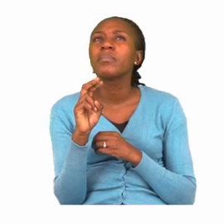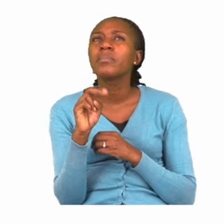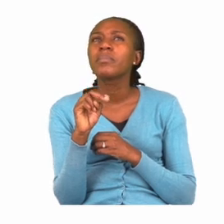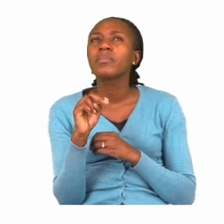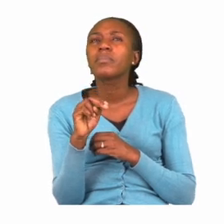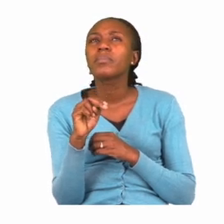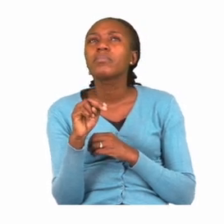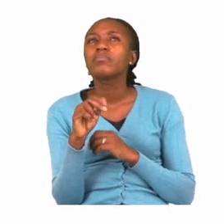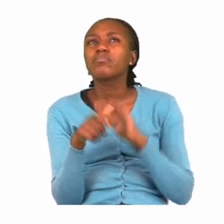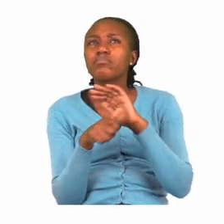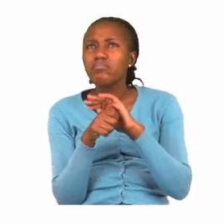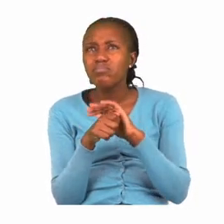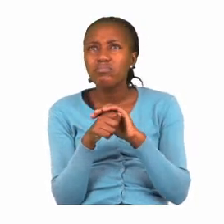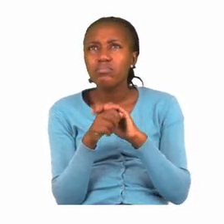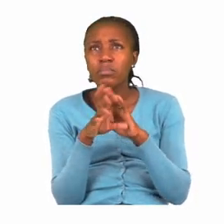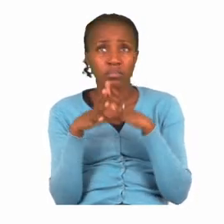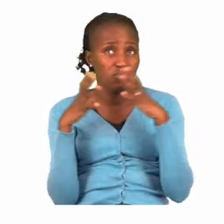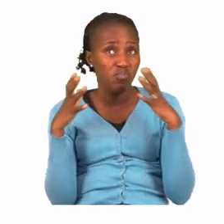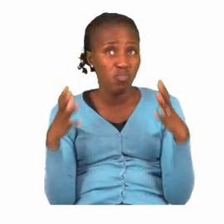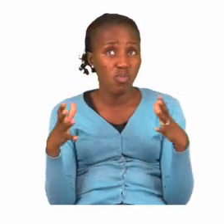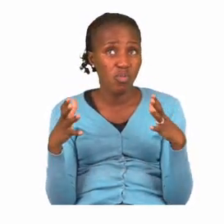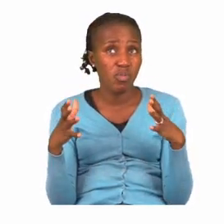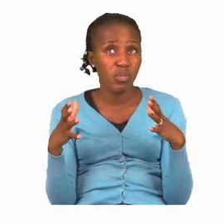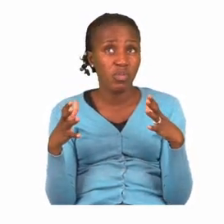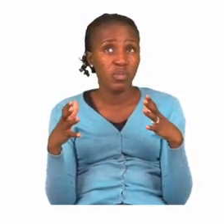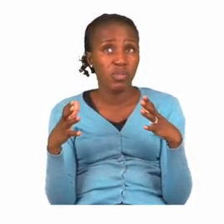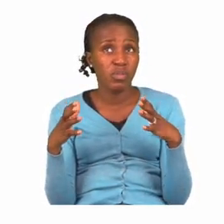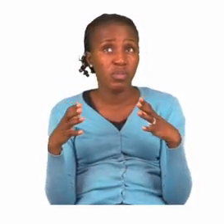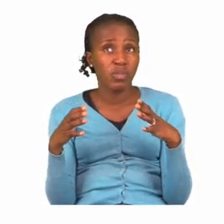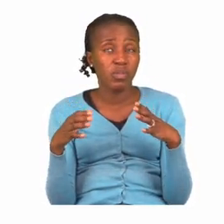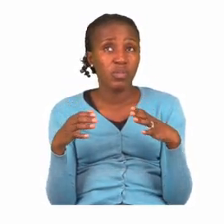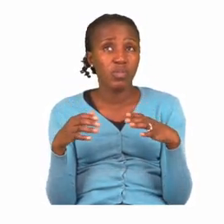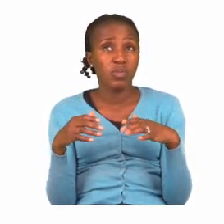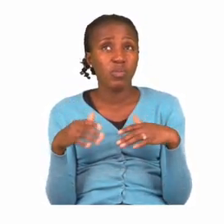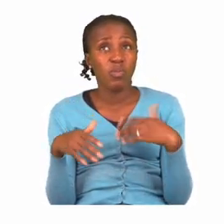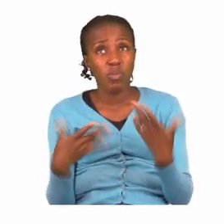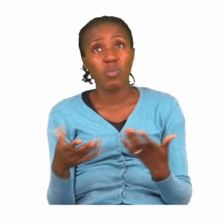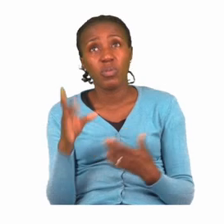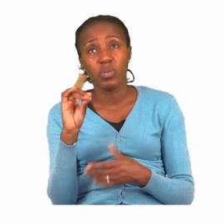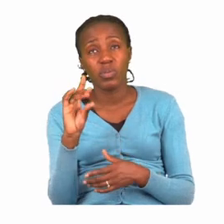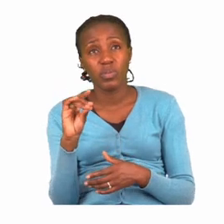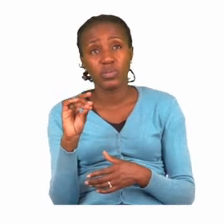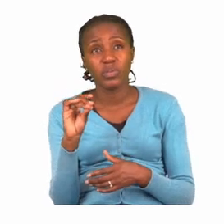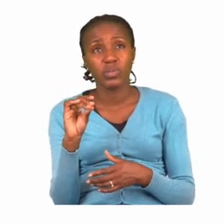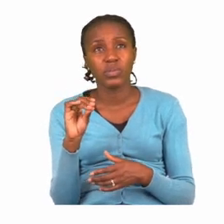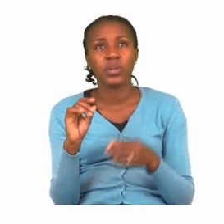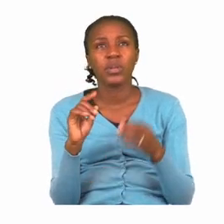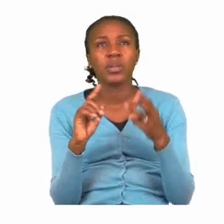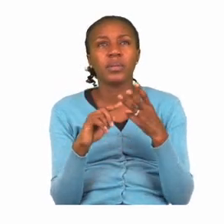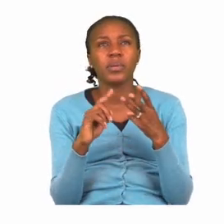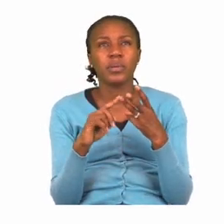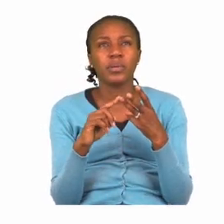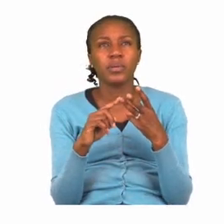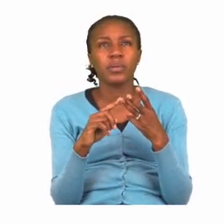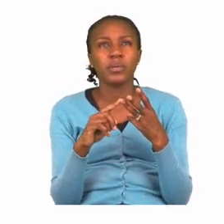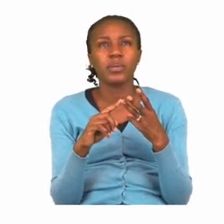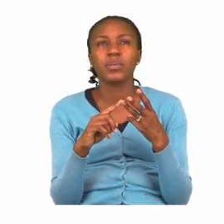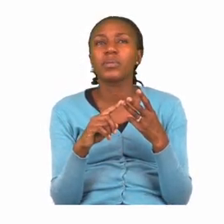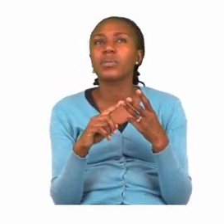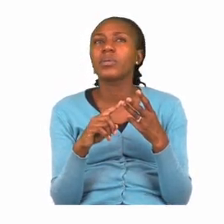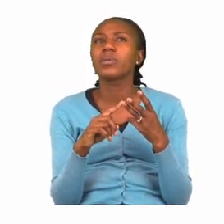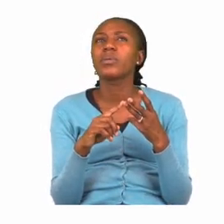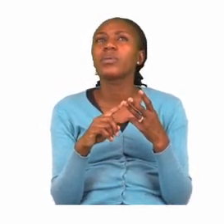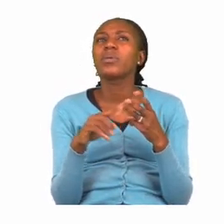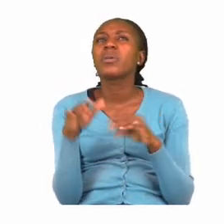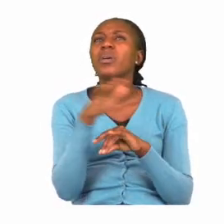turtles than dogs? Number 3, which pet animals